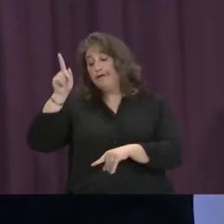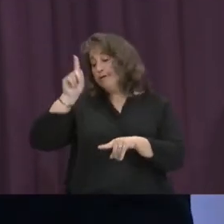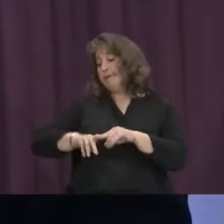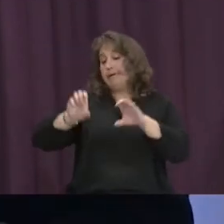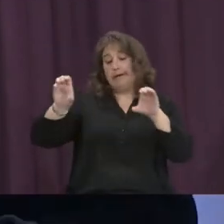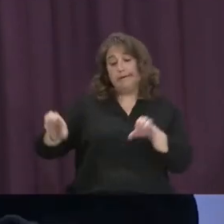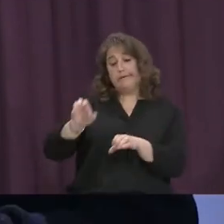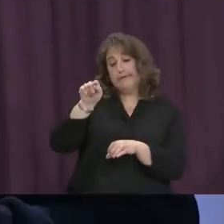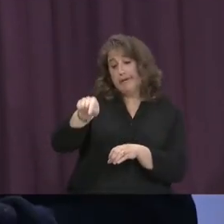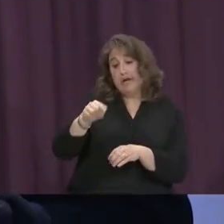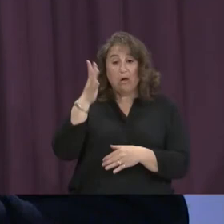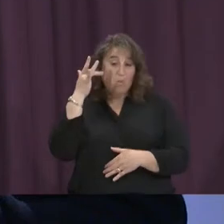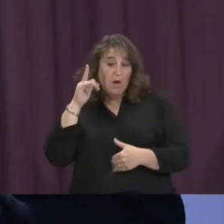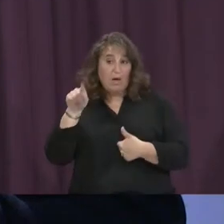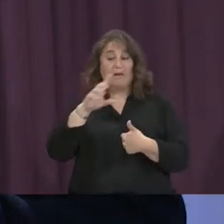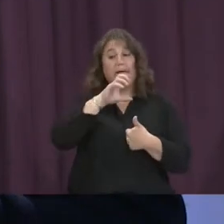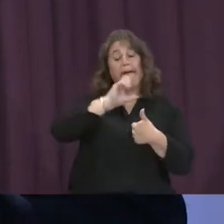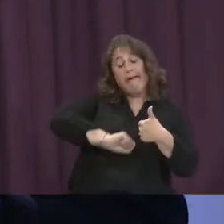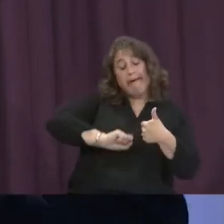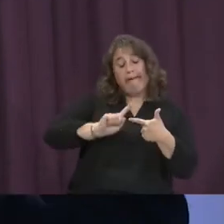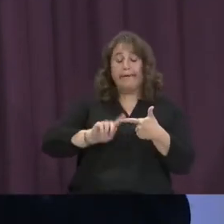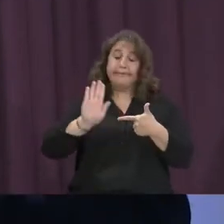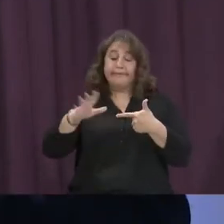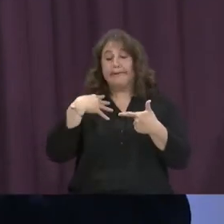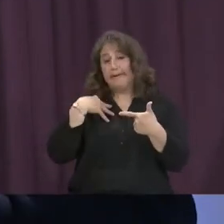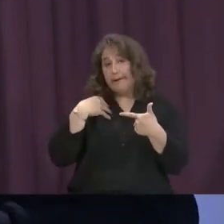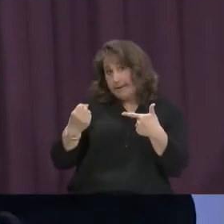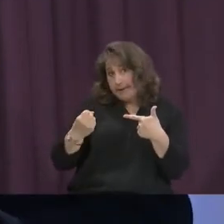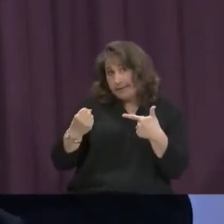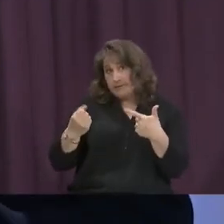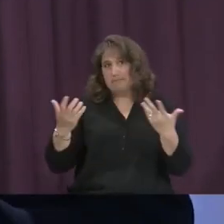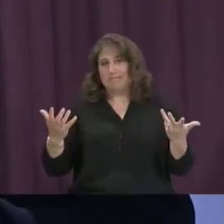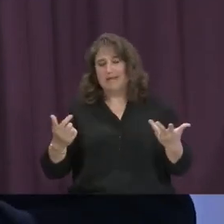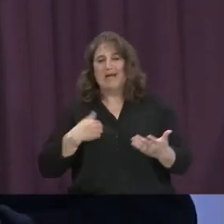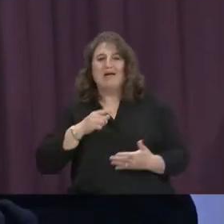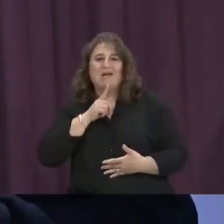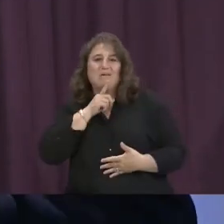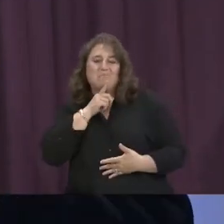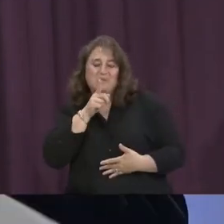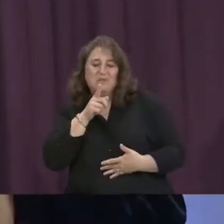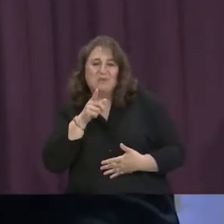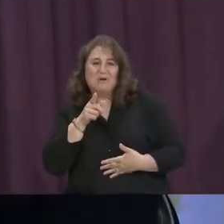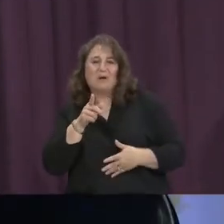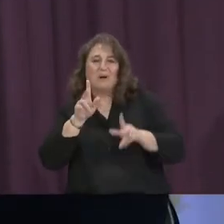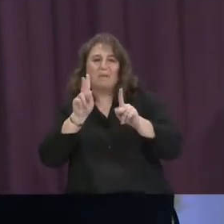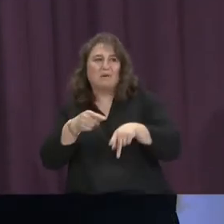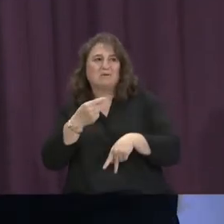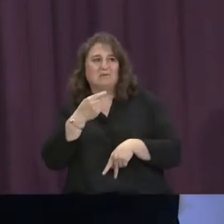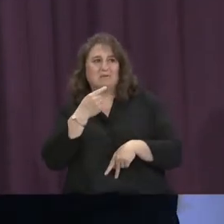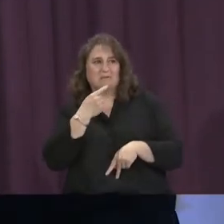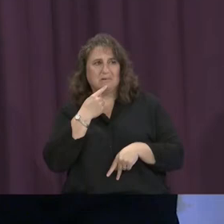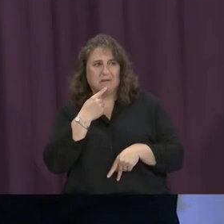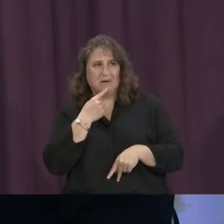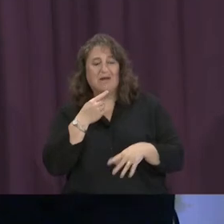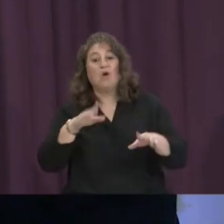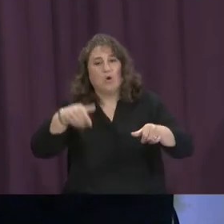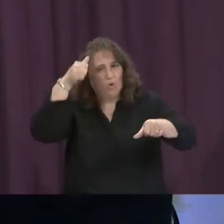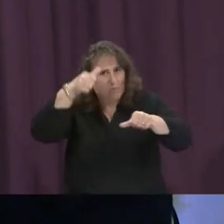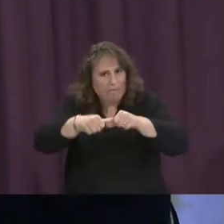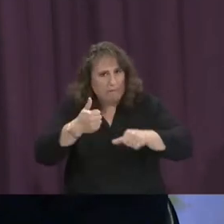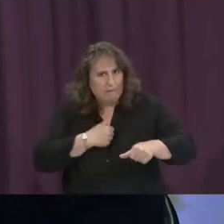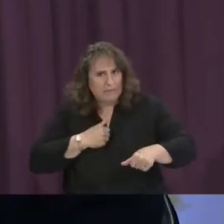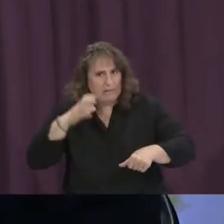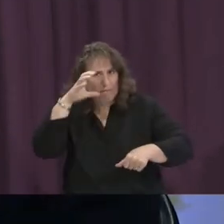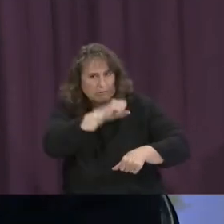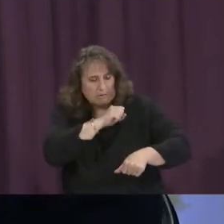condition. Um, you know, and I, um, and I'm sure somebody might say to her, mom, this is all assumptions here. So,